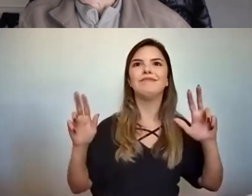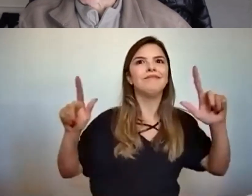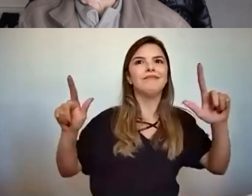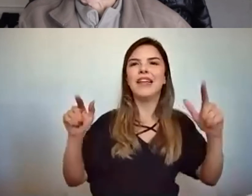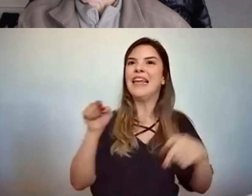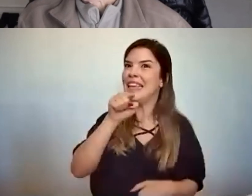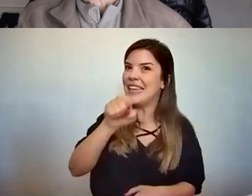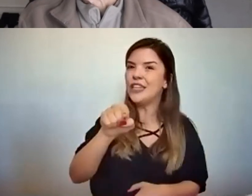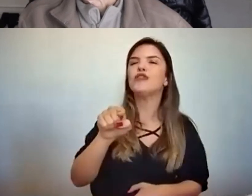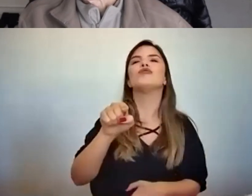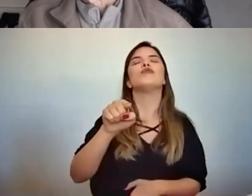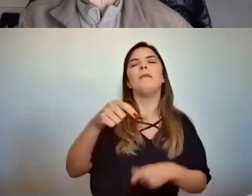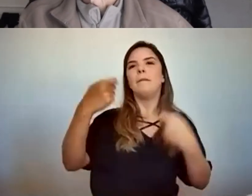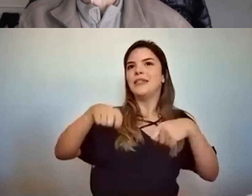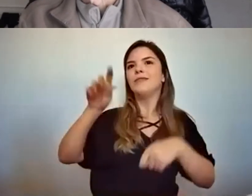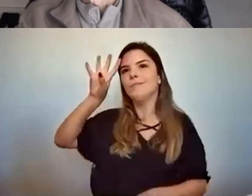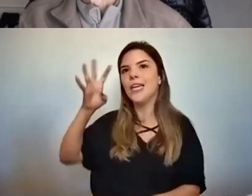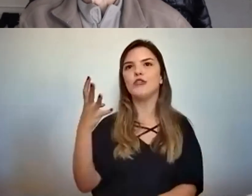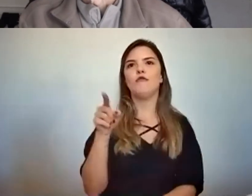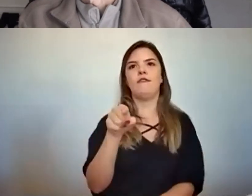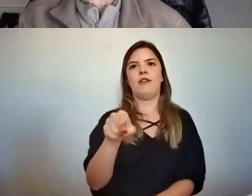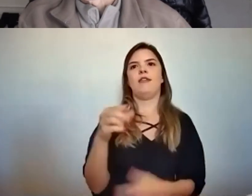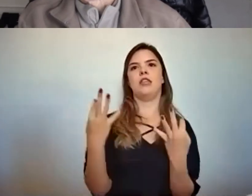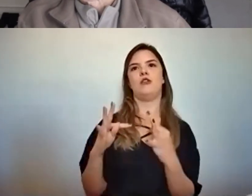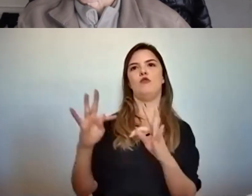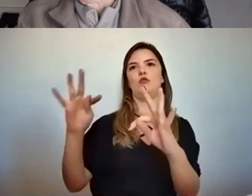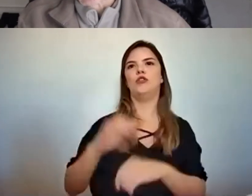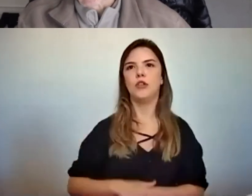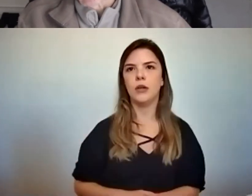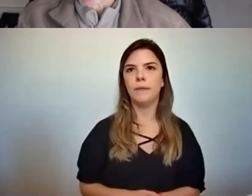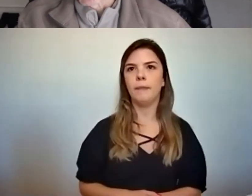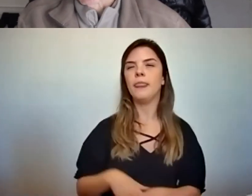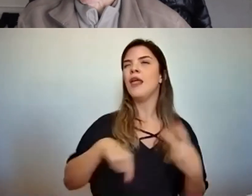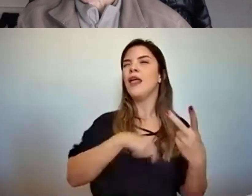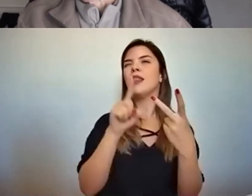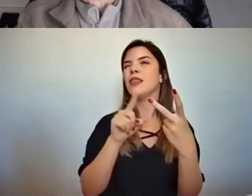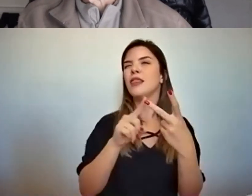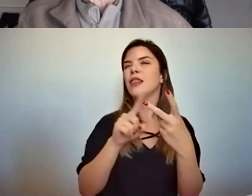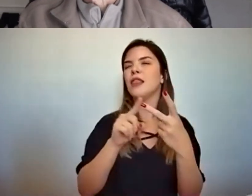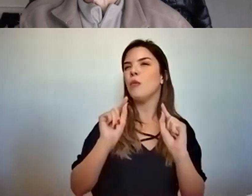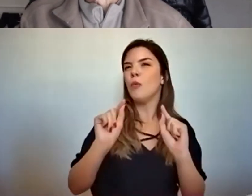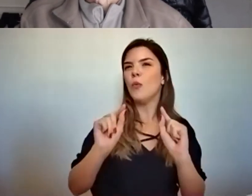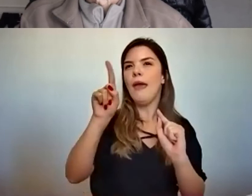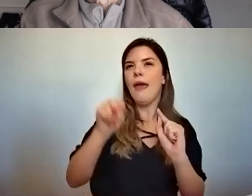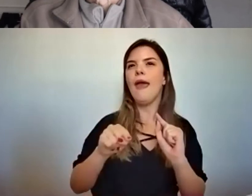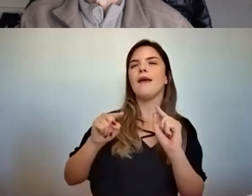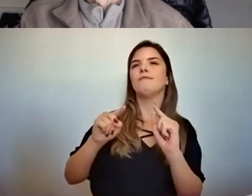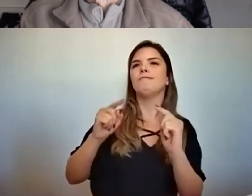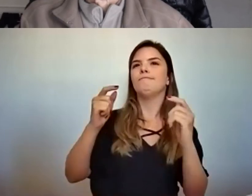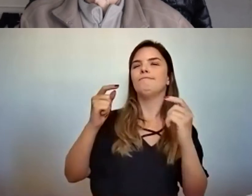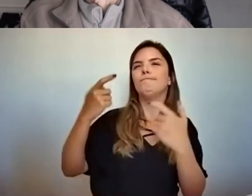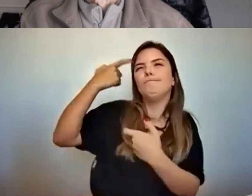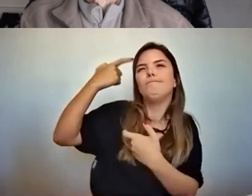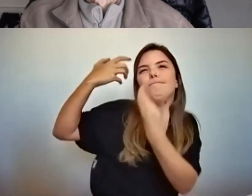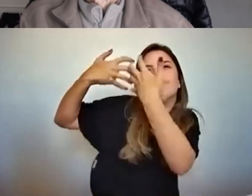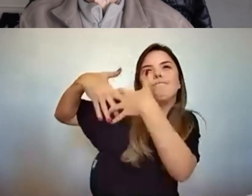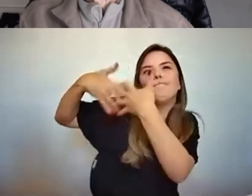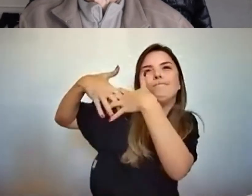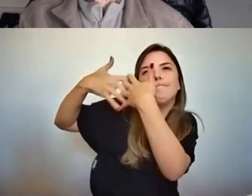taken care of. And then there is a question of psychological resistance. And then there is a question of,